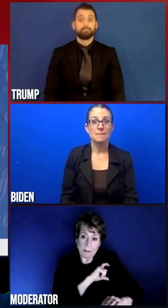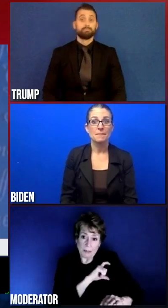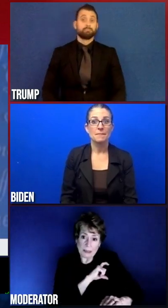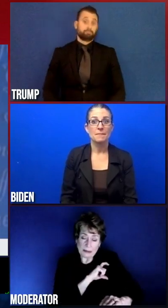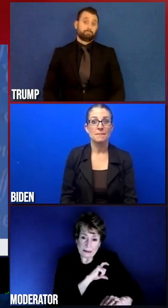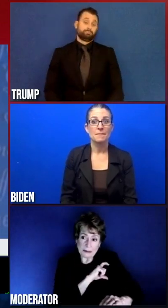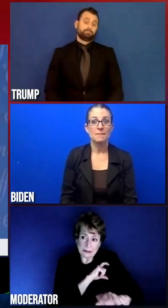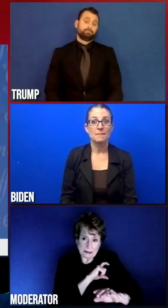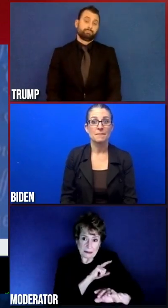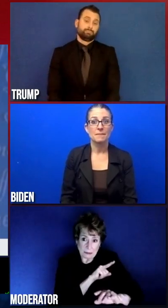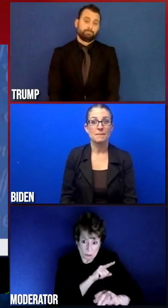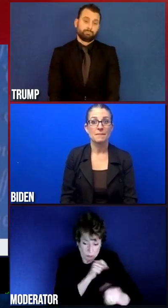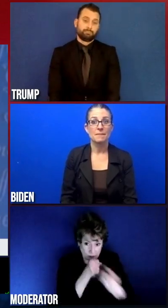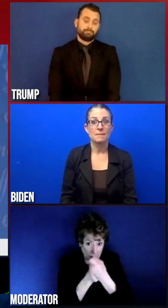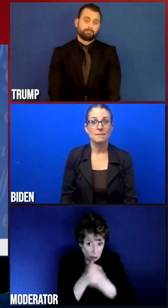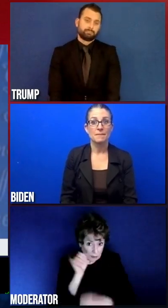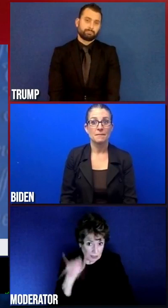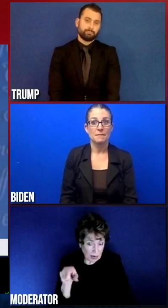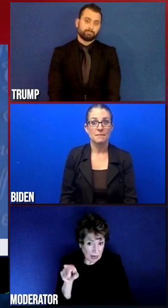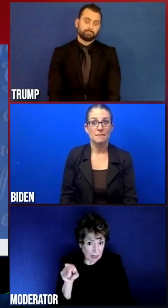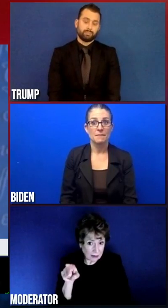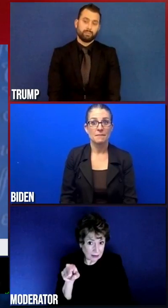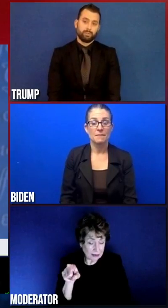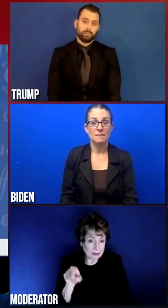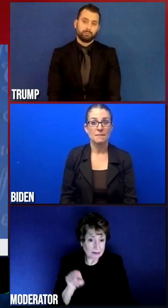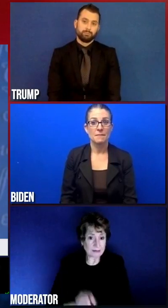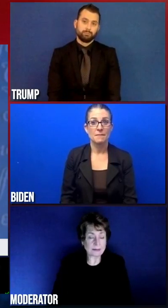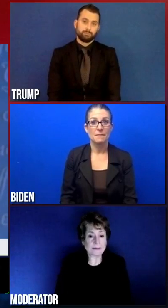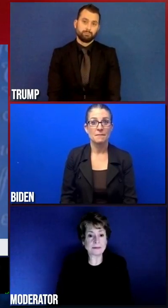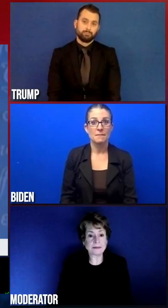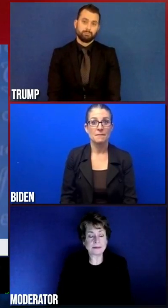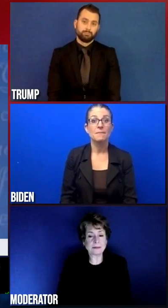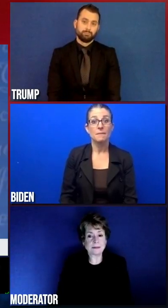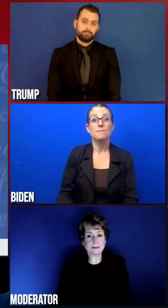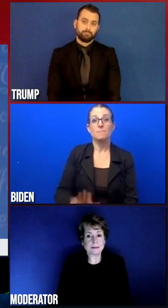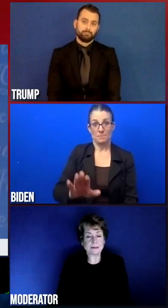the opportunity to deal with the problems they face. And I'm